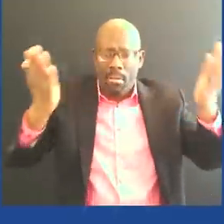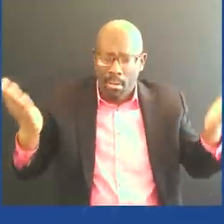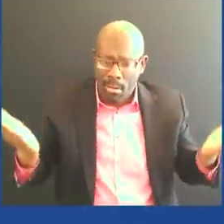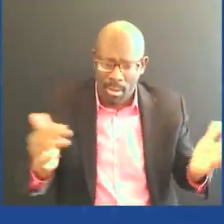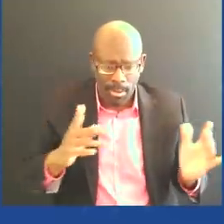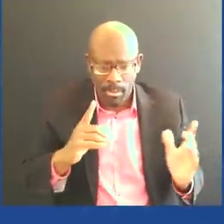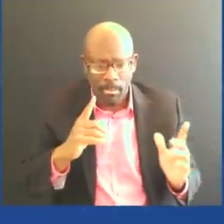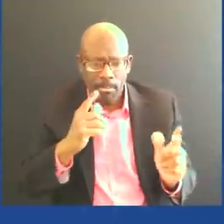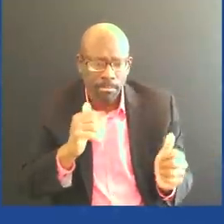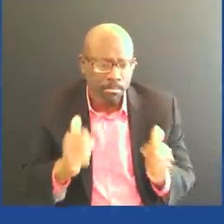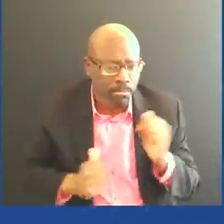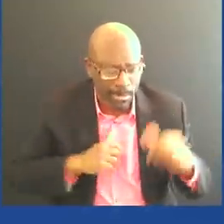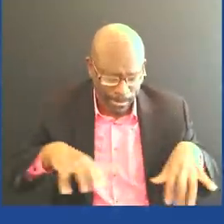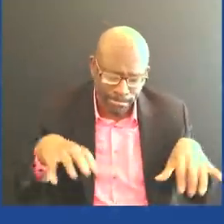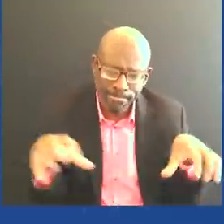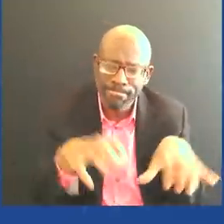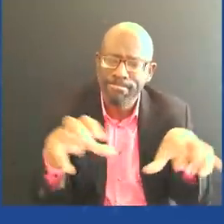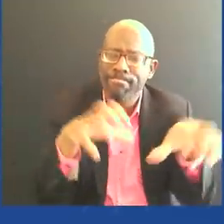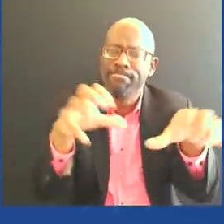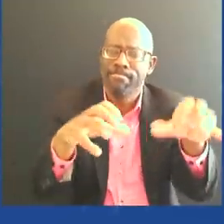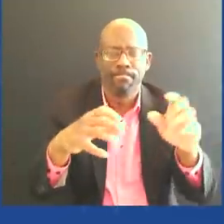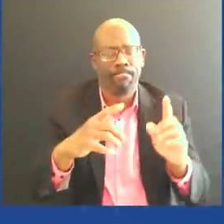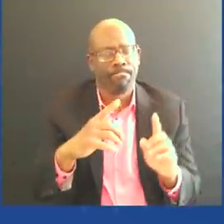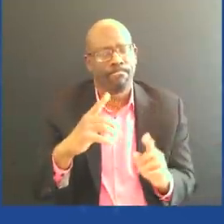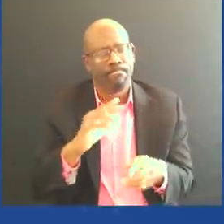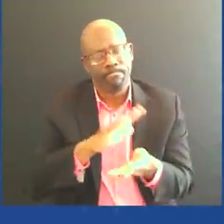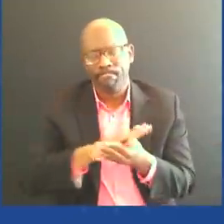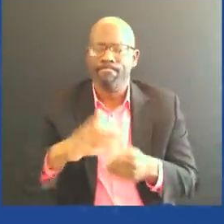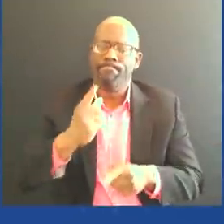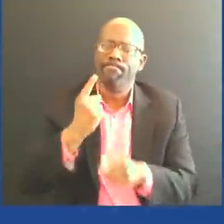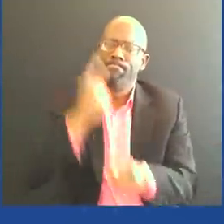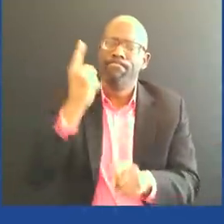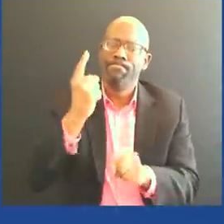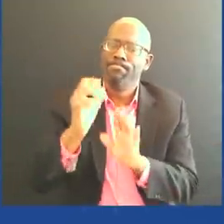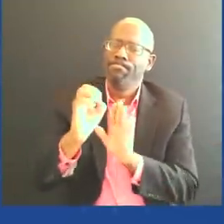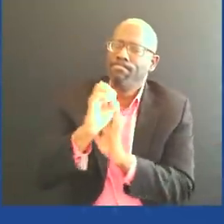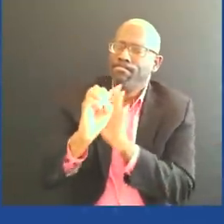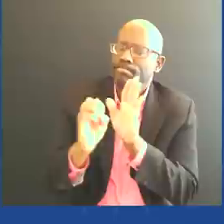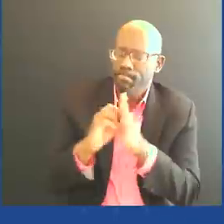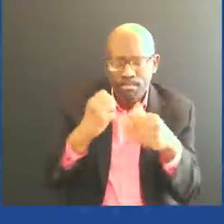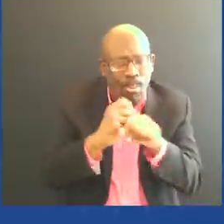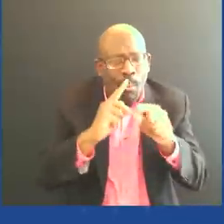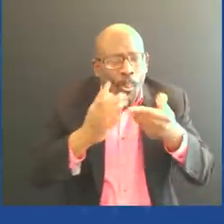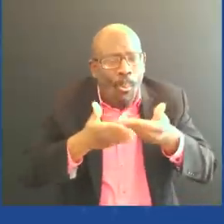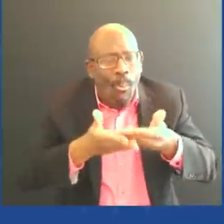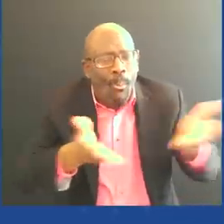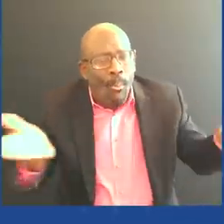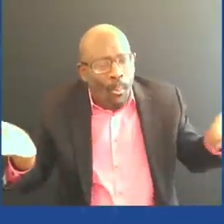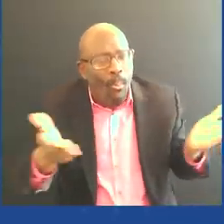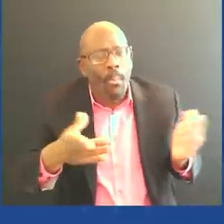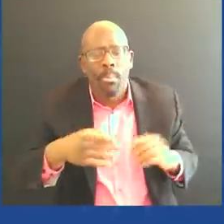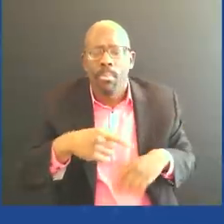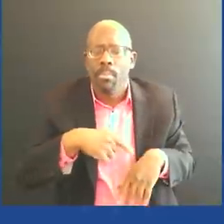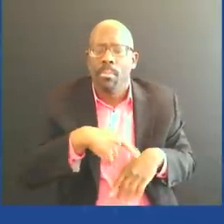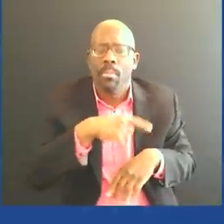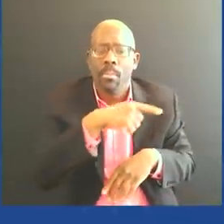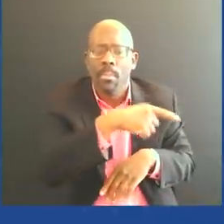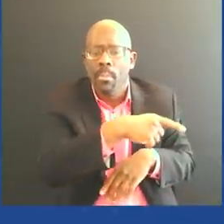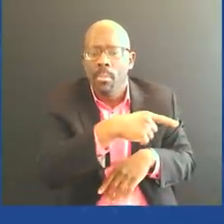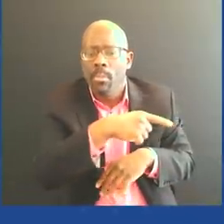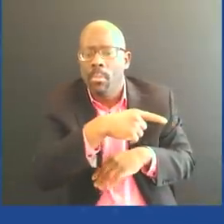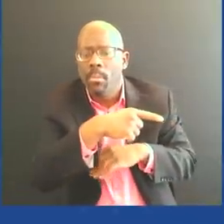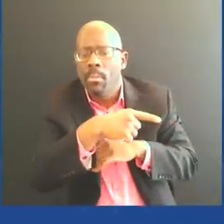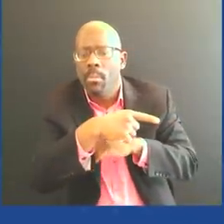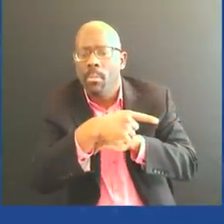Make them poor in misfortune and rich in blessings. Give them